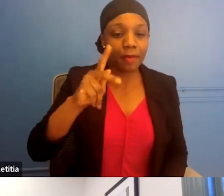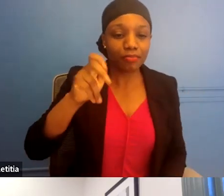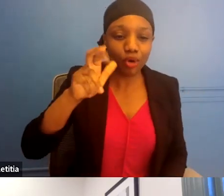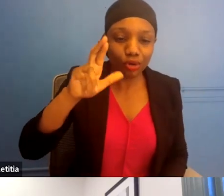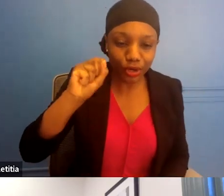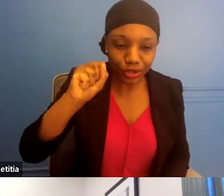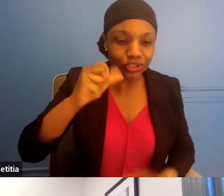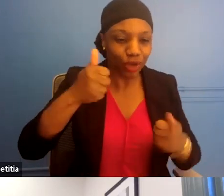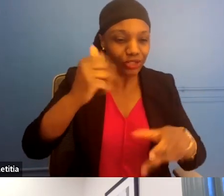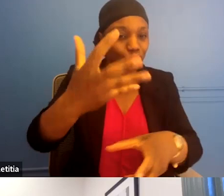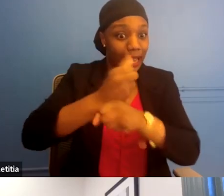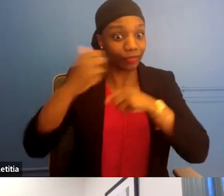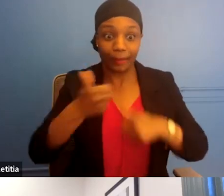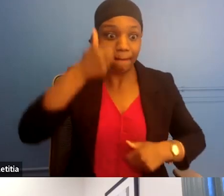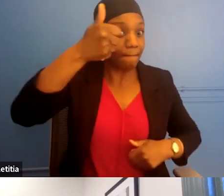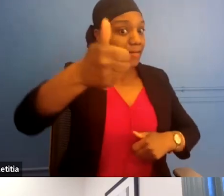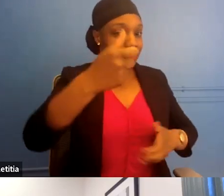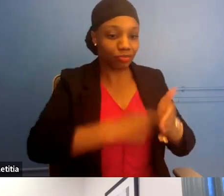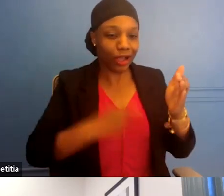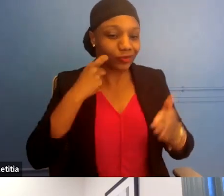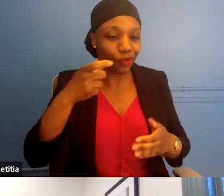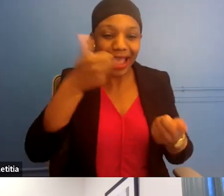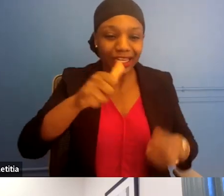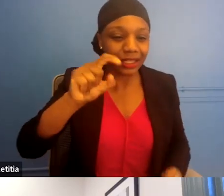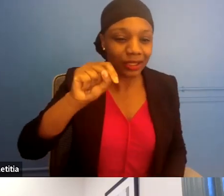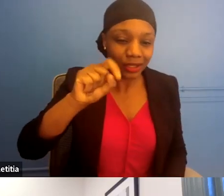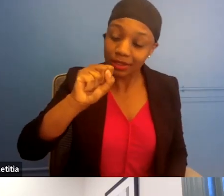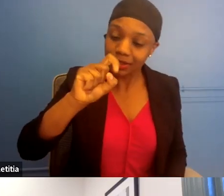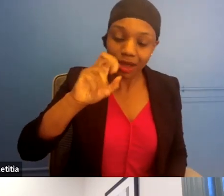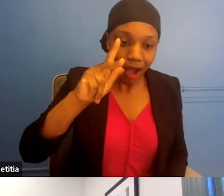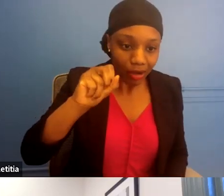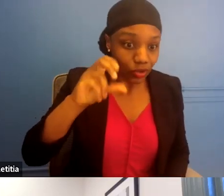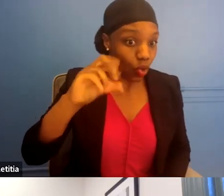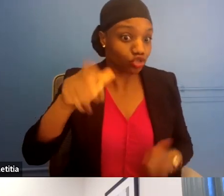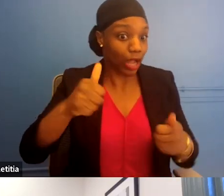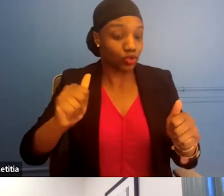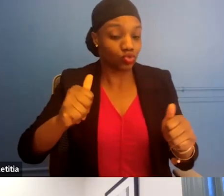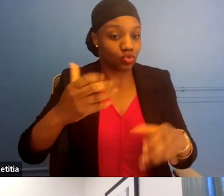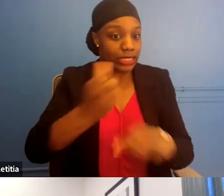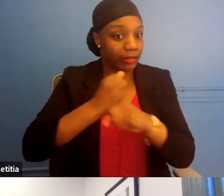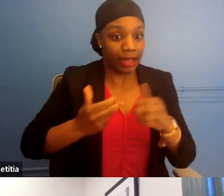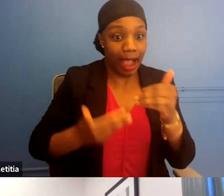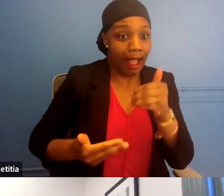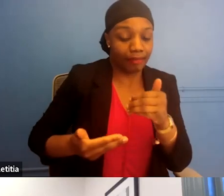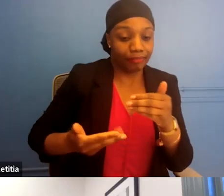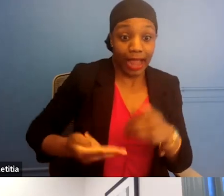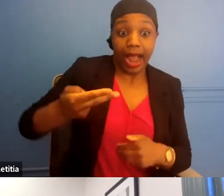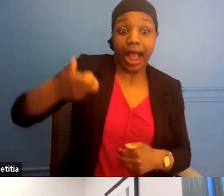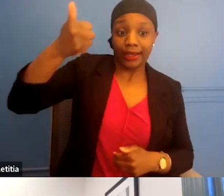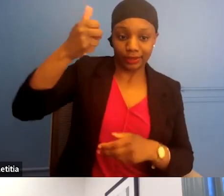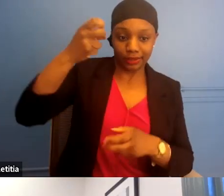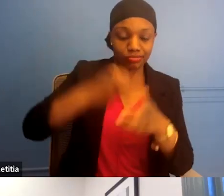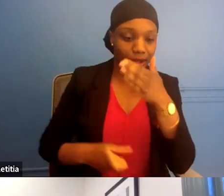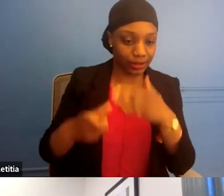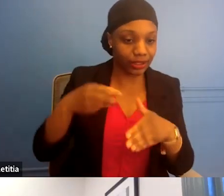to get the best price for any of the stocks and positions that we were buying, or trying to get the highest price when we were selling at the time.